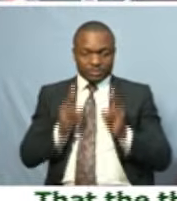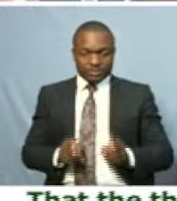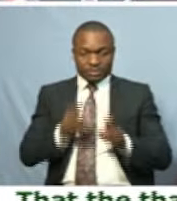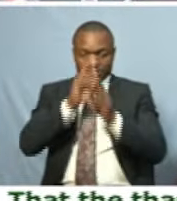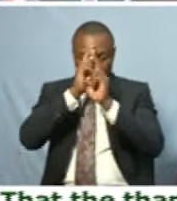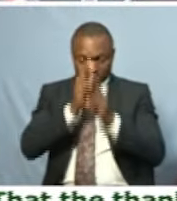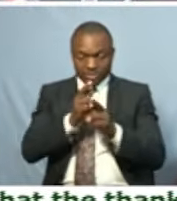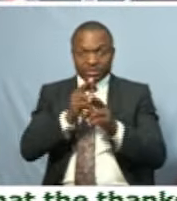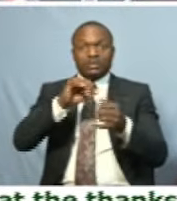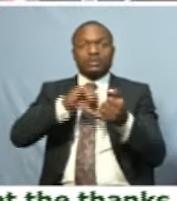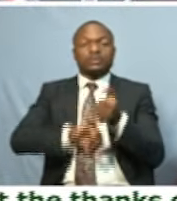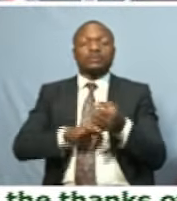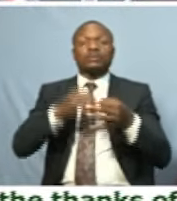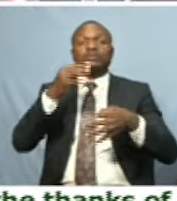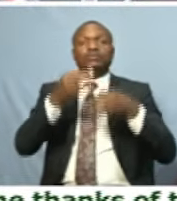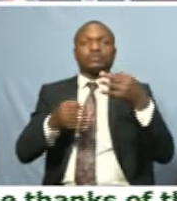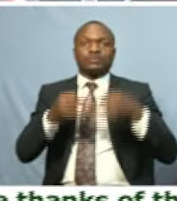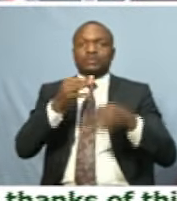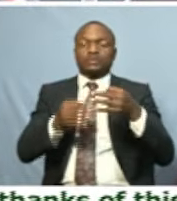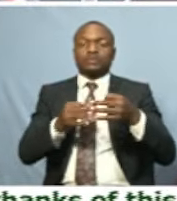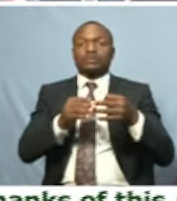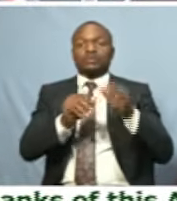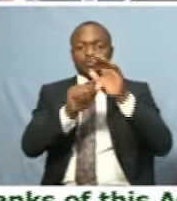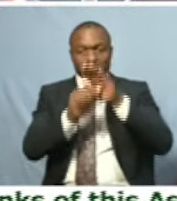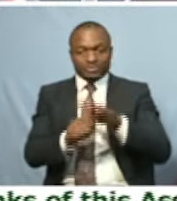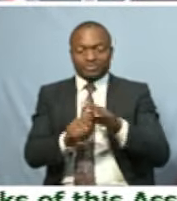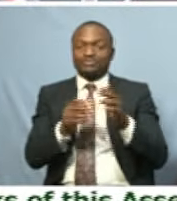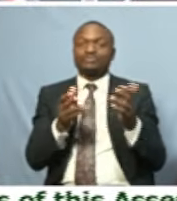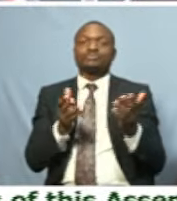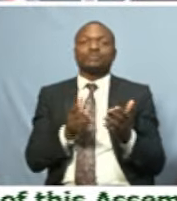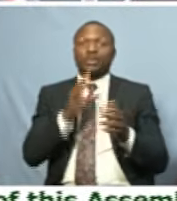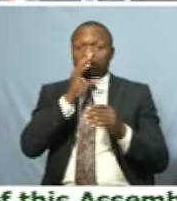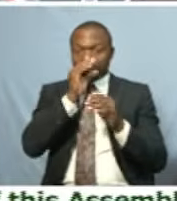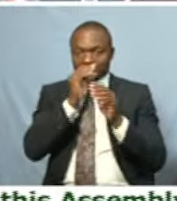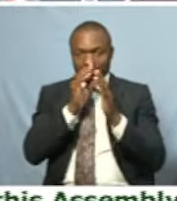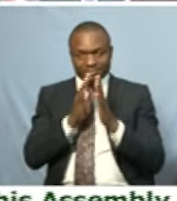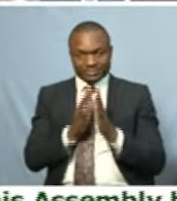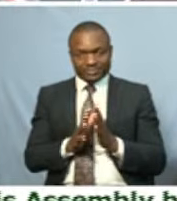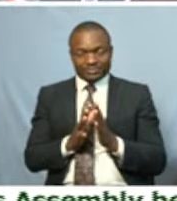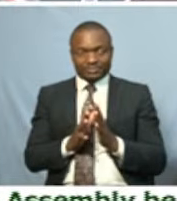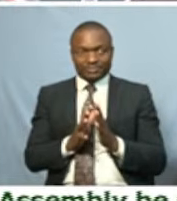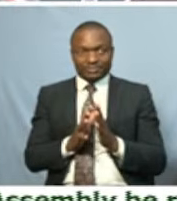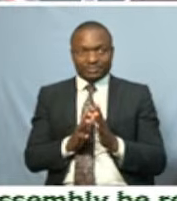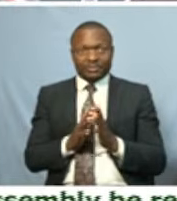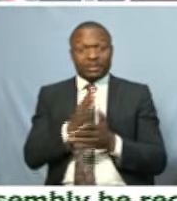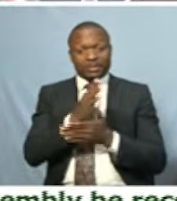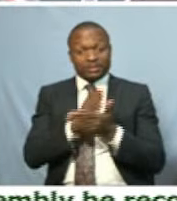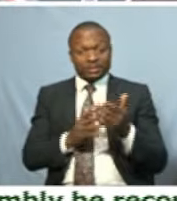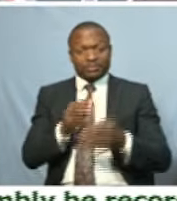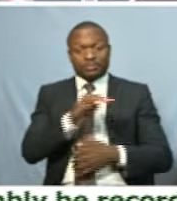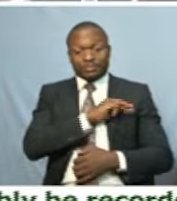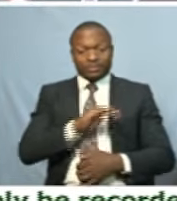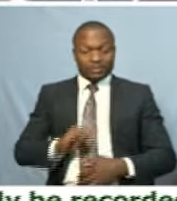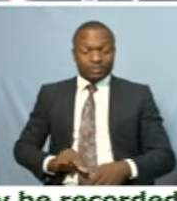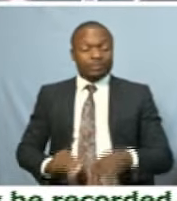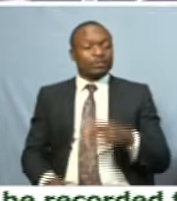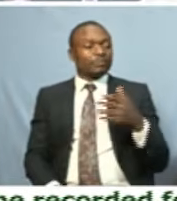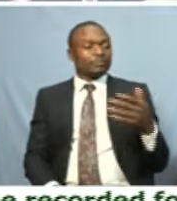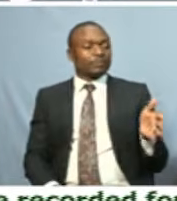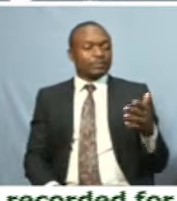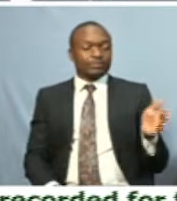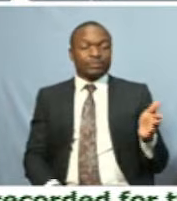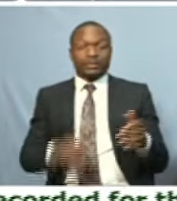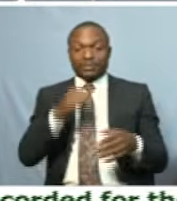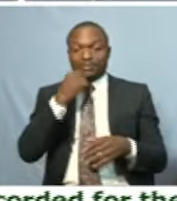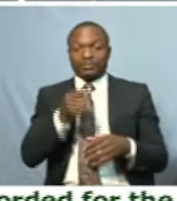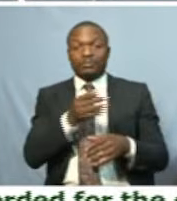dignity, equity, social justice, equality, and non-discrimination, Madam Speaker, I heard some of our members on your left saying that